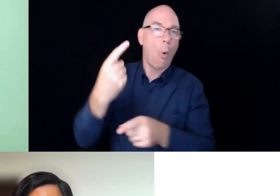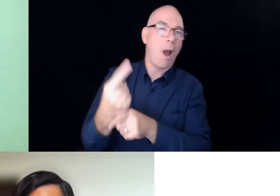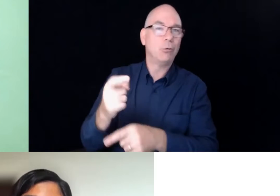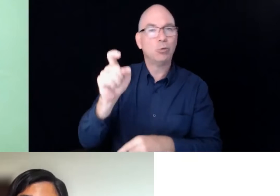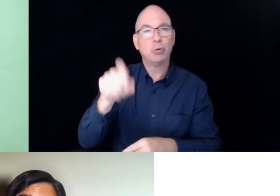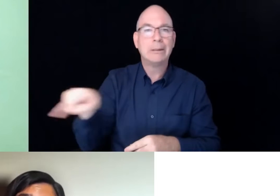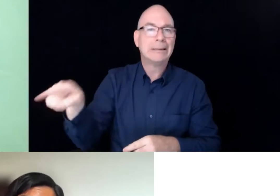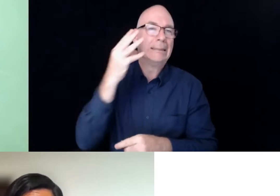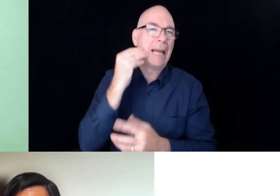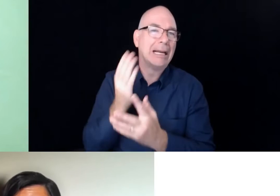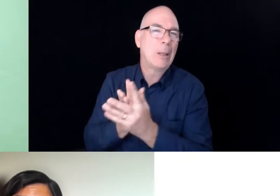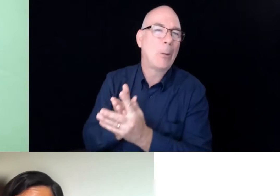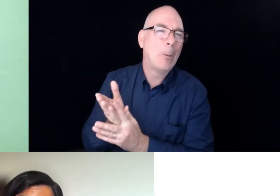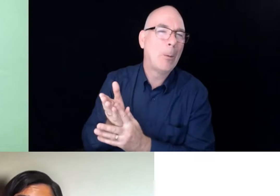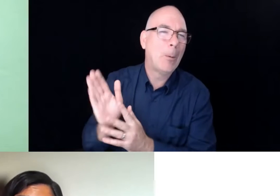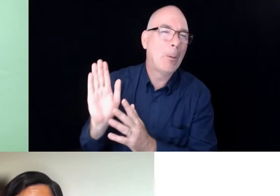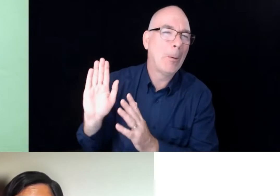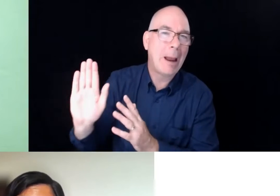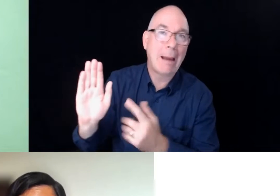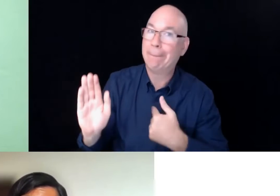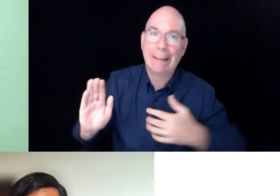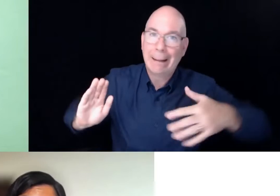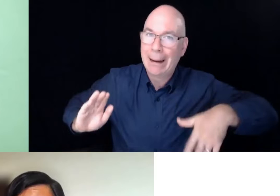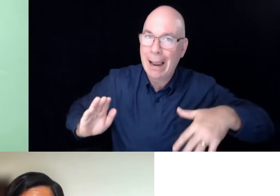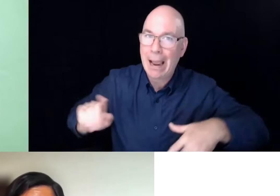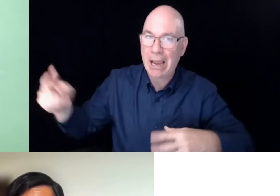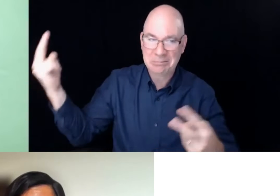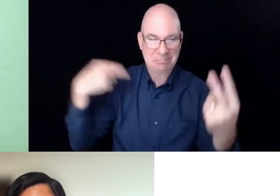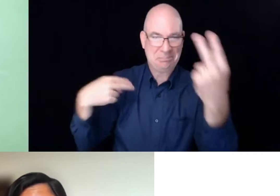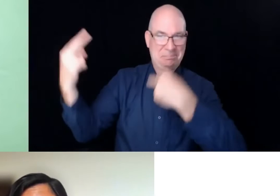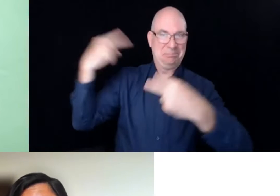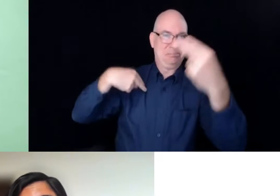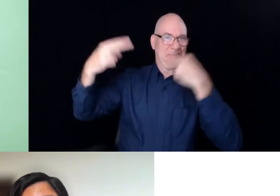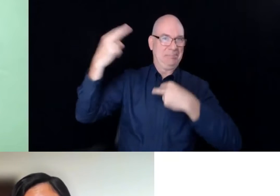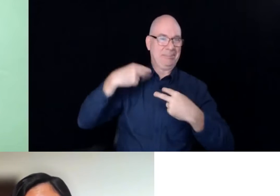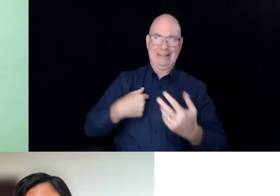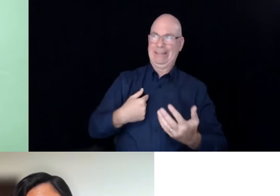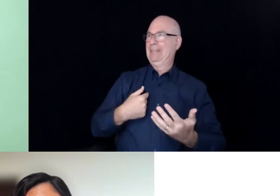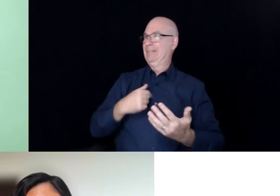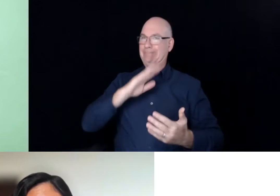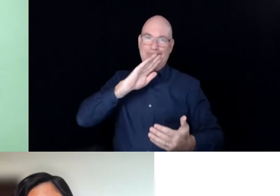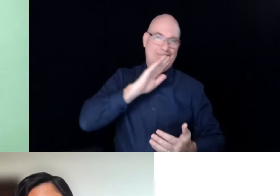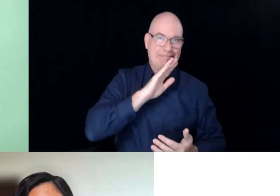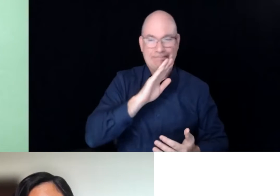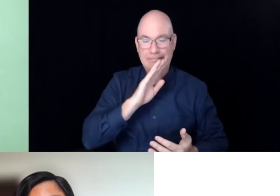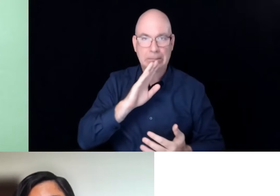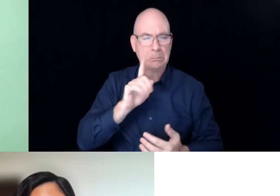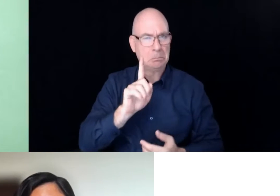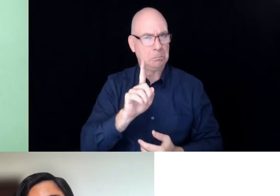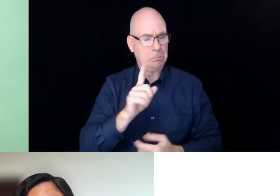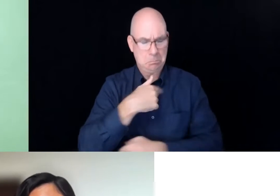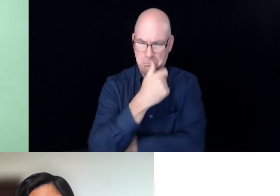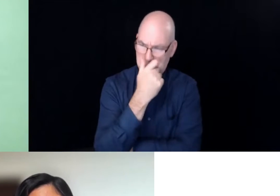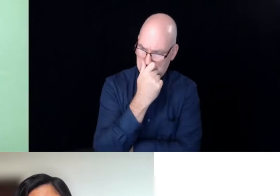lived experience. And so that was a struggle for me in my early career. And this sparked an interest in me to really want